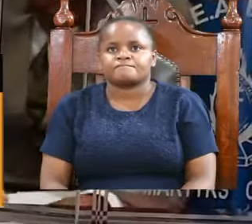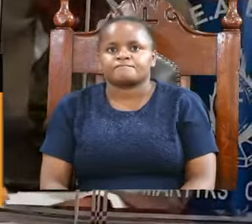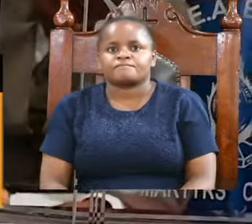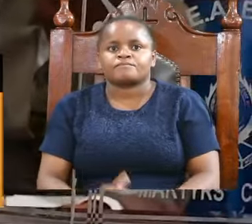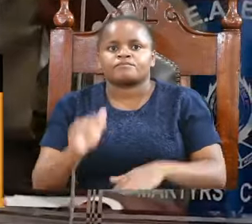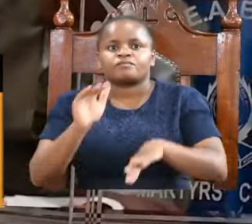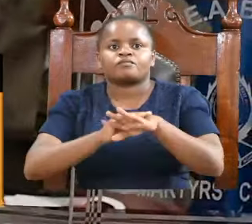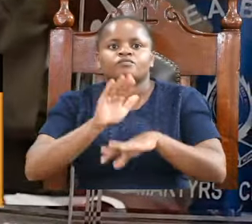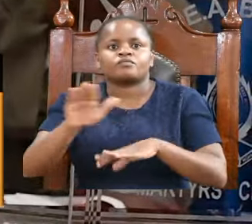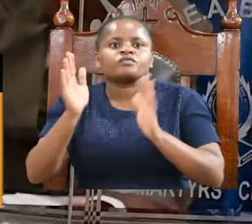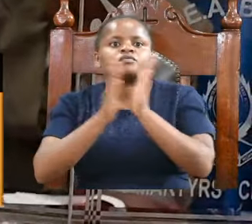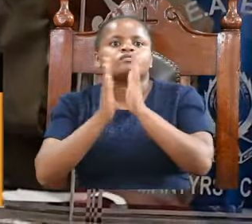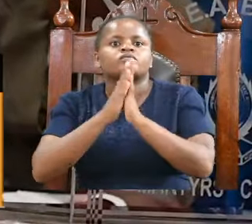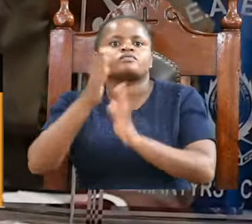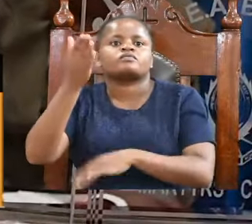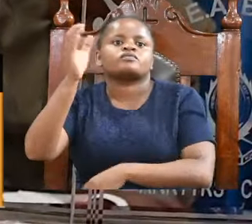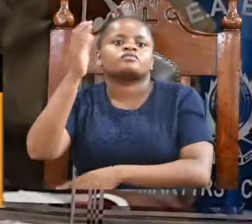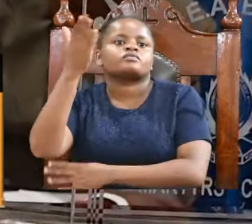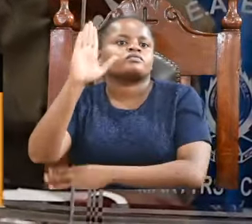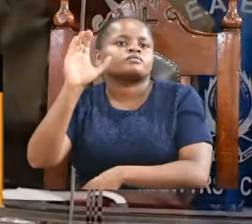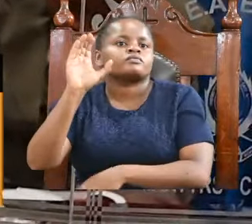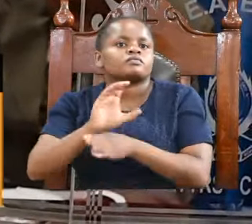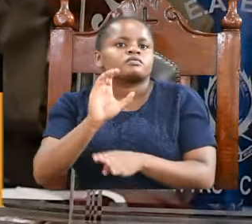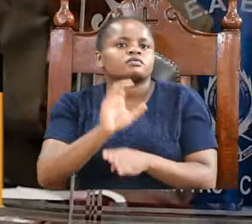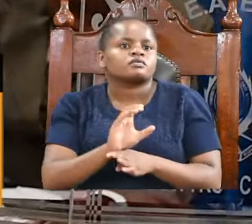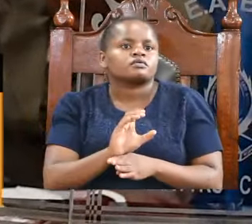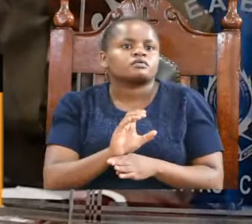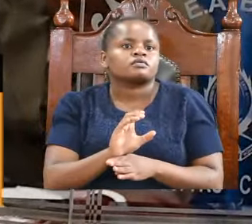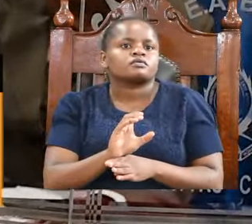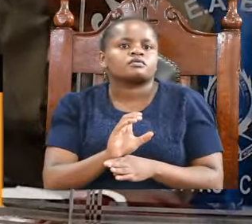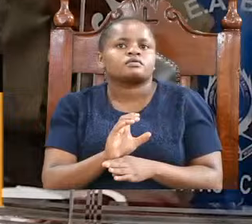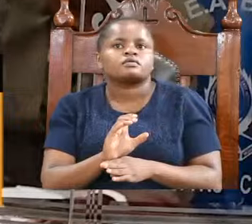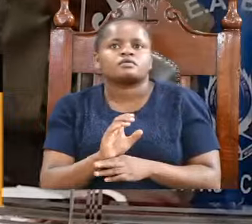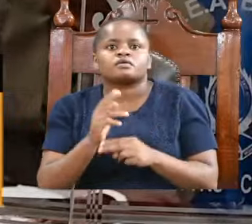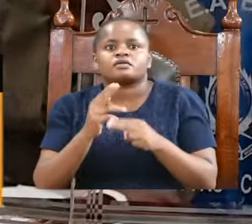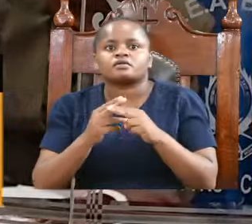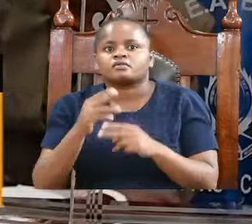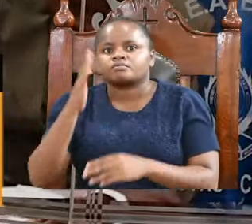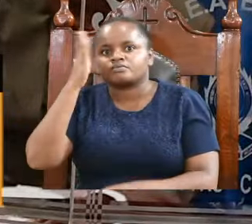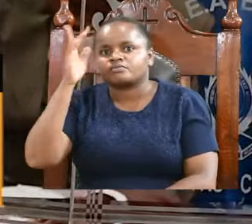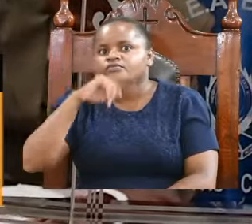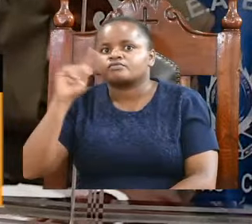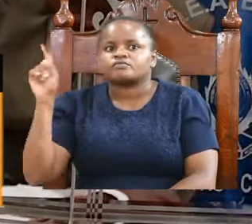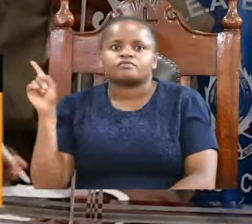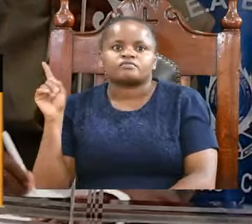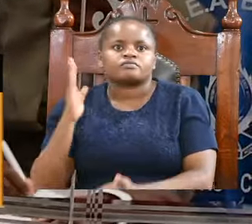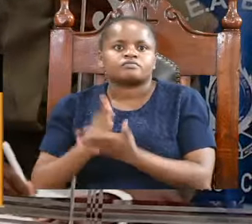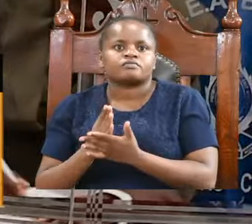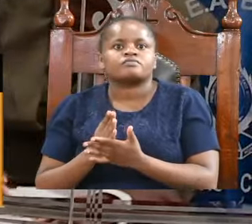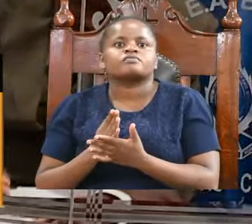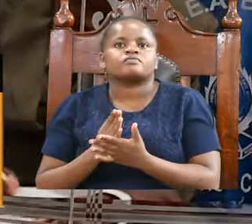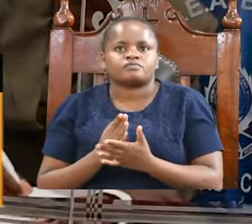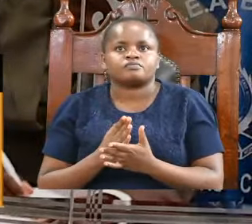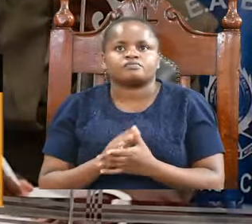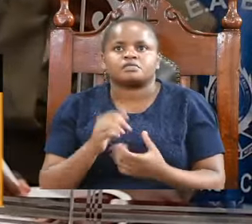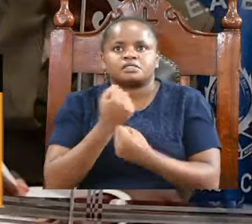Good morning and praise God, church. Good morning. Name is Kingston Irongo. Christ is my personal